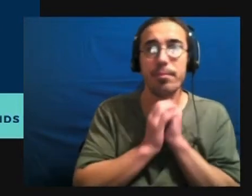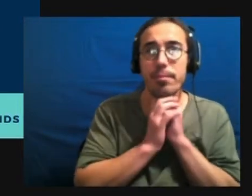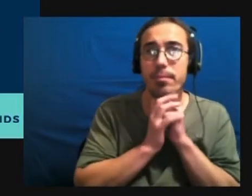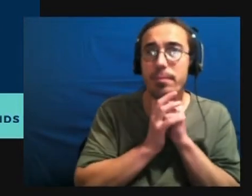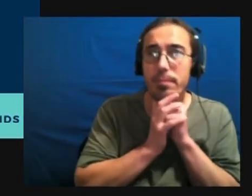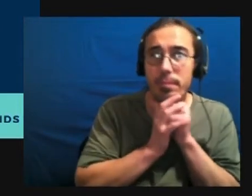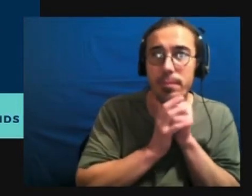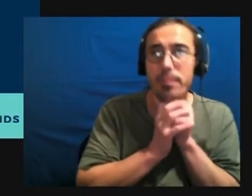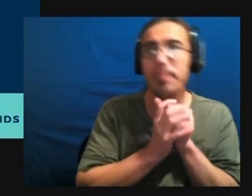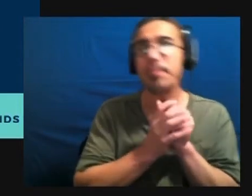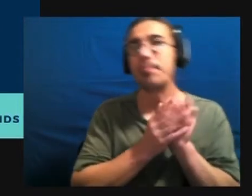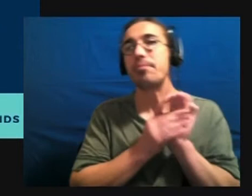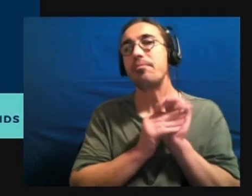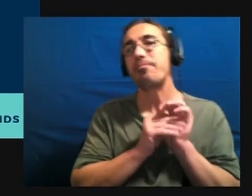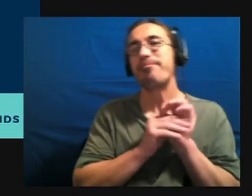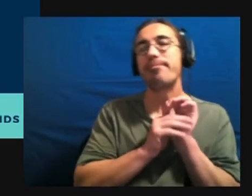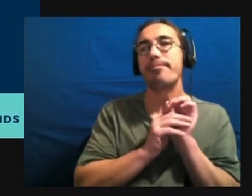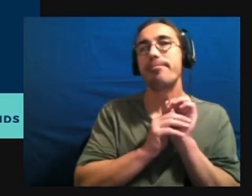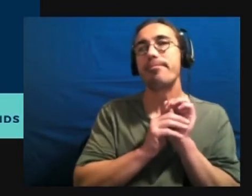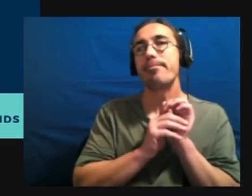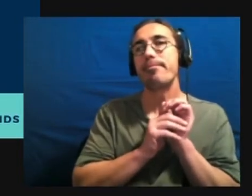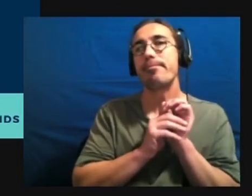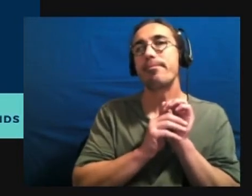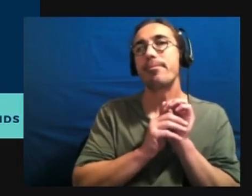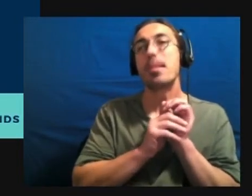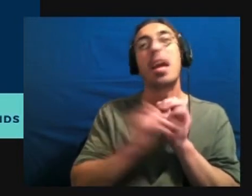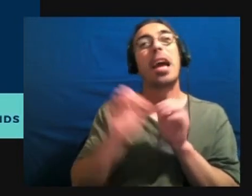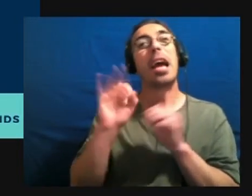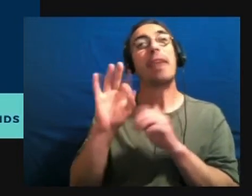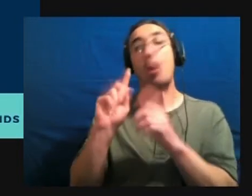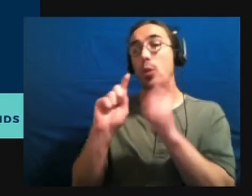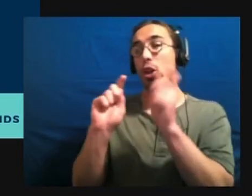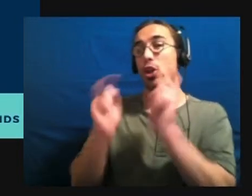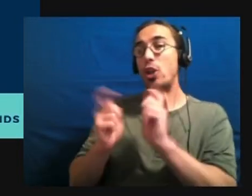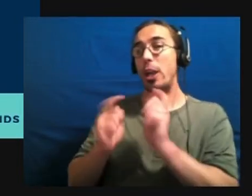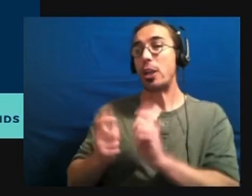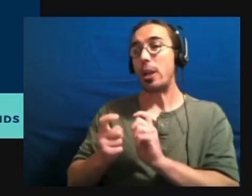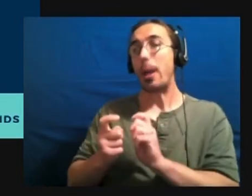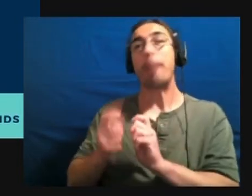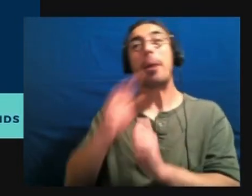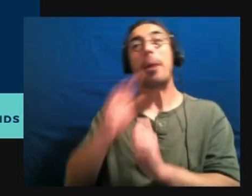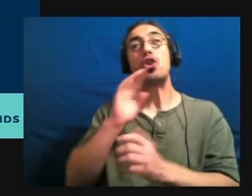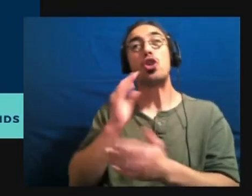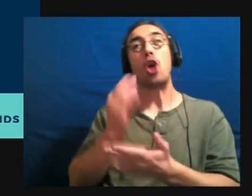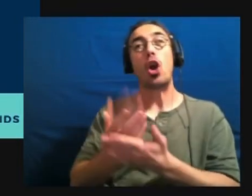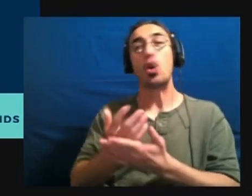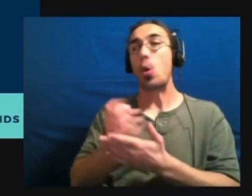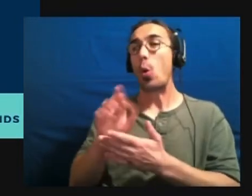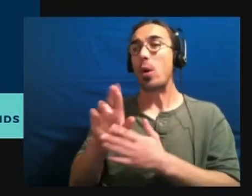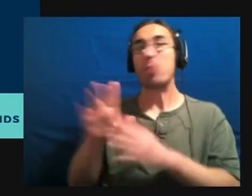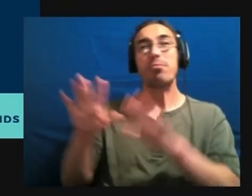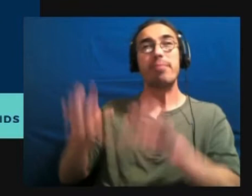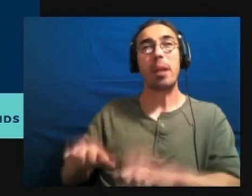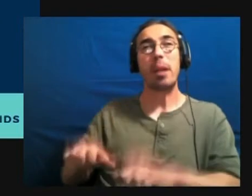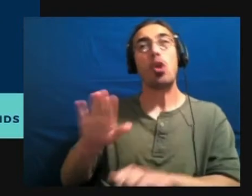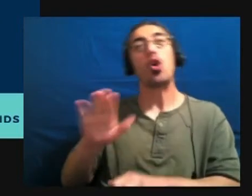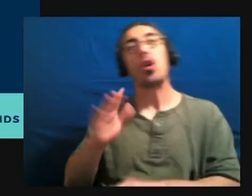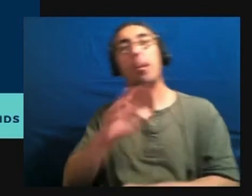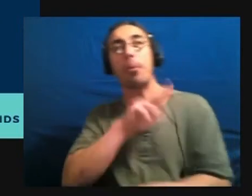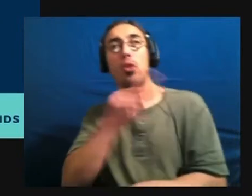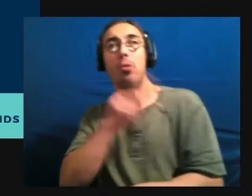to deflate my daughter, to tone her colors down with these